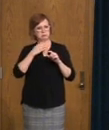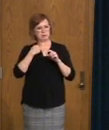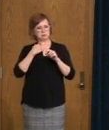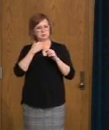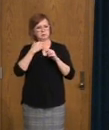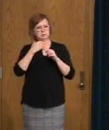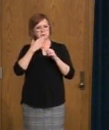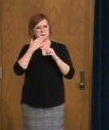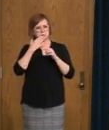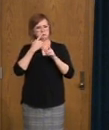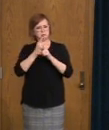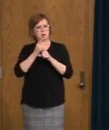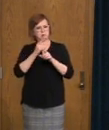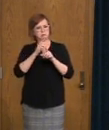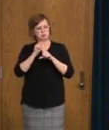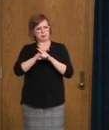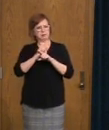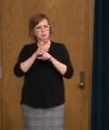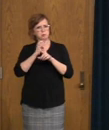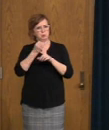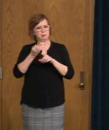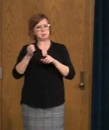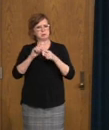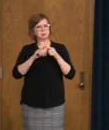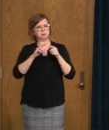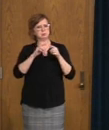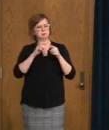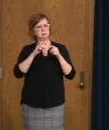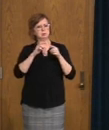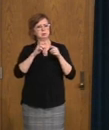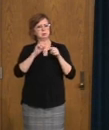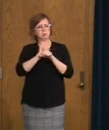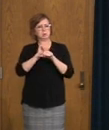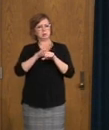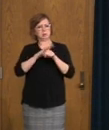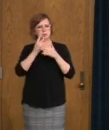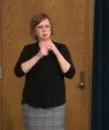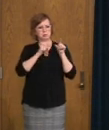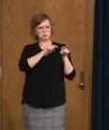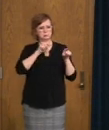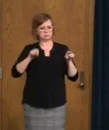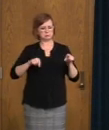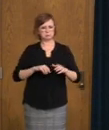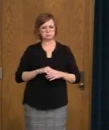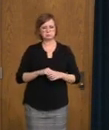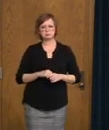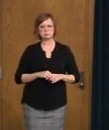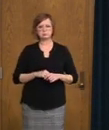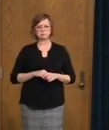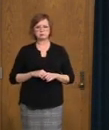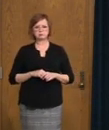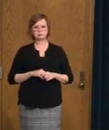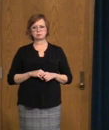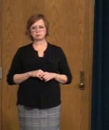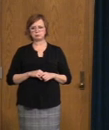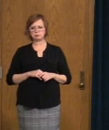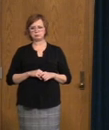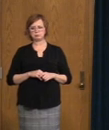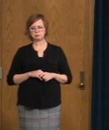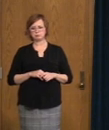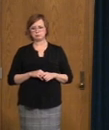COVID positive. The other point I'll just make is that the cohorting staff in long-term care, it is part of the public health